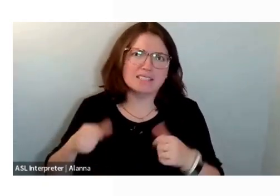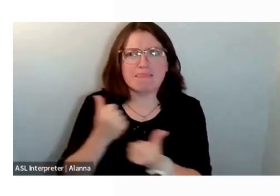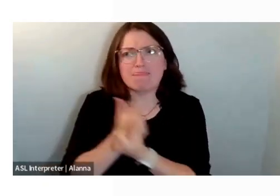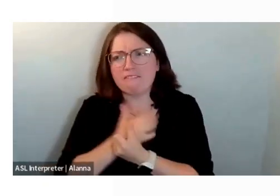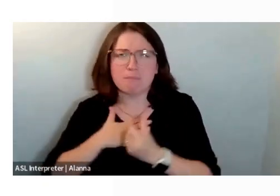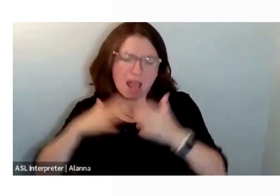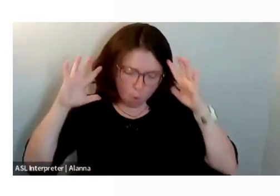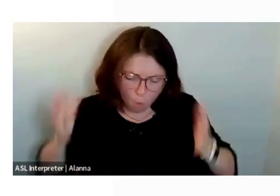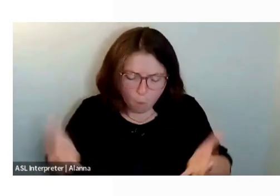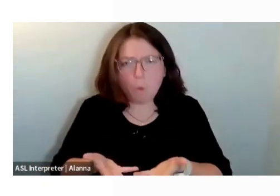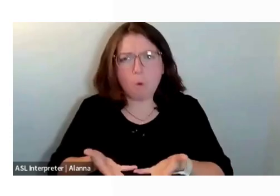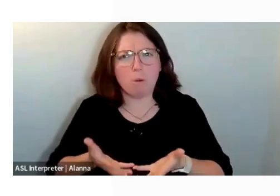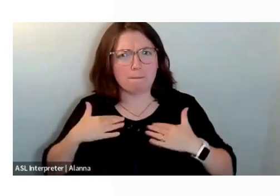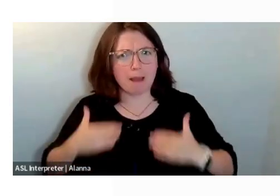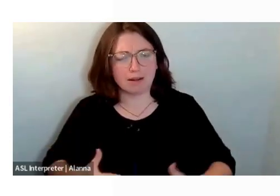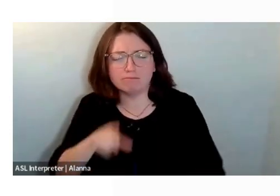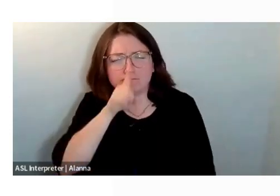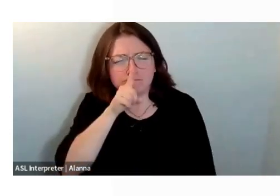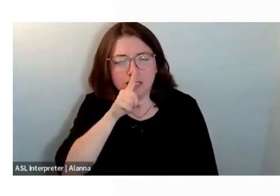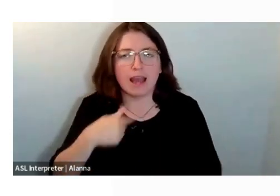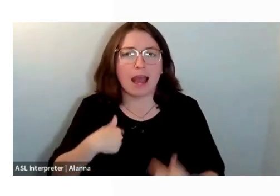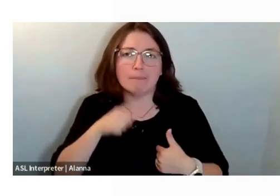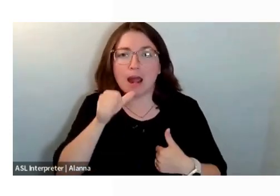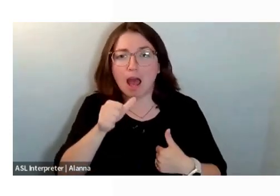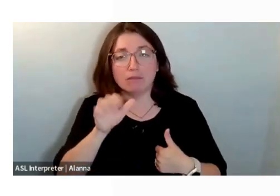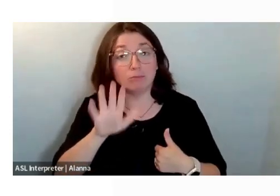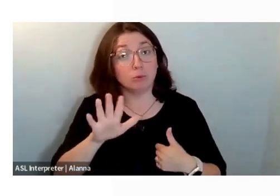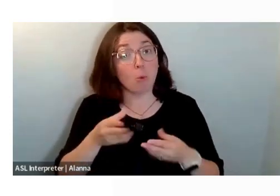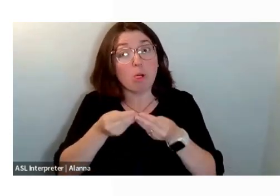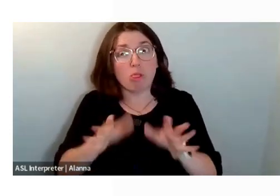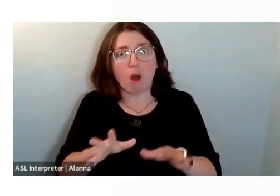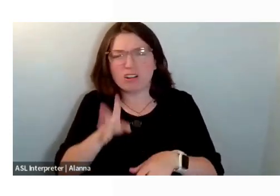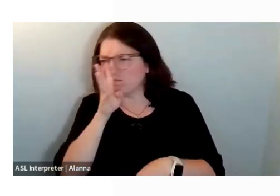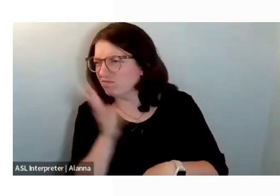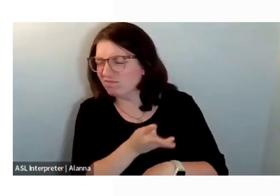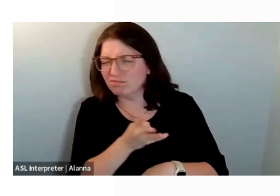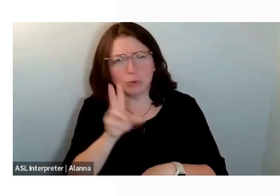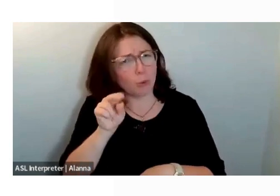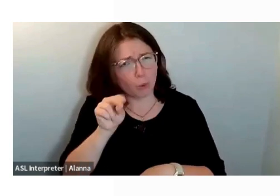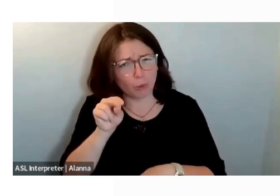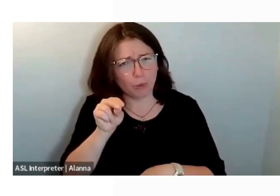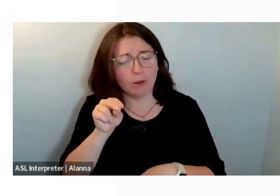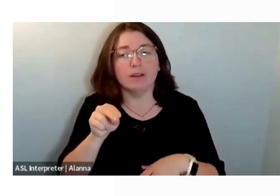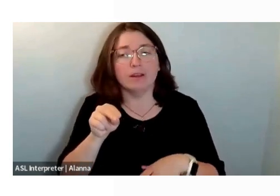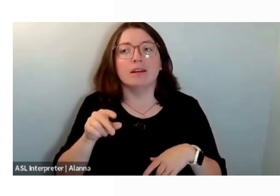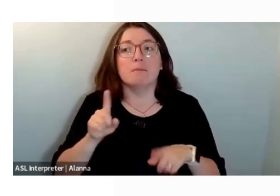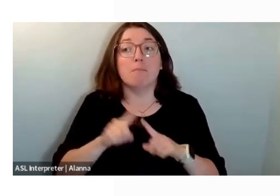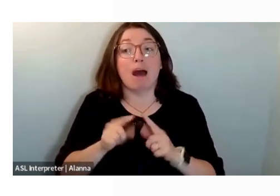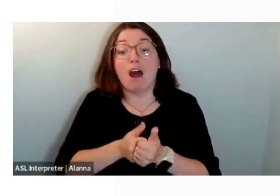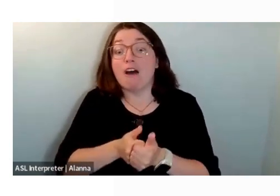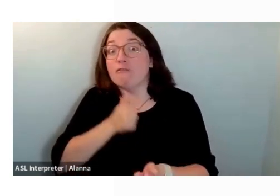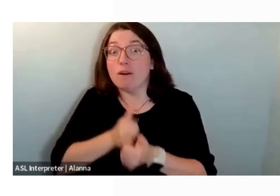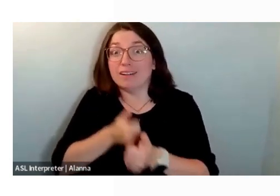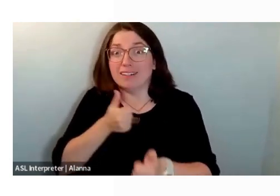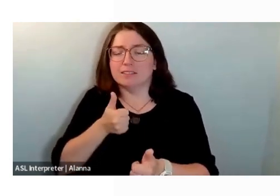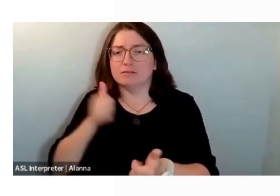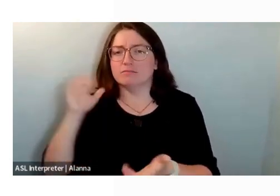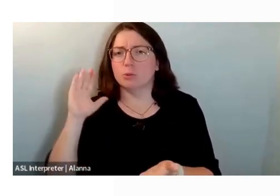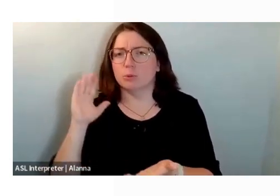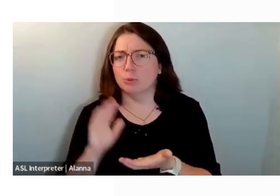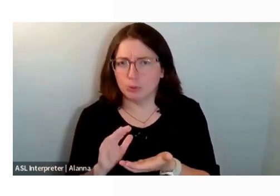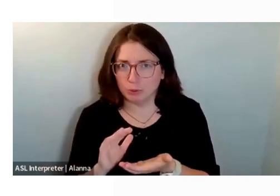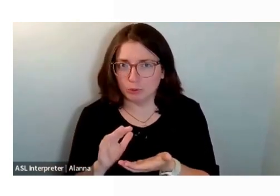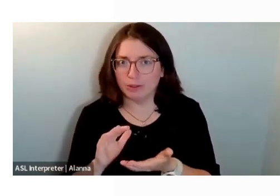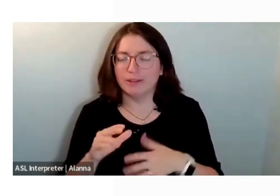that loss hasn't happened. It's about decreasing avoidance in dealing with the body, reducing